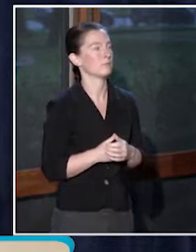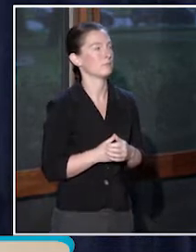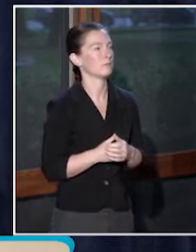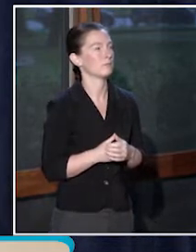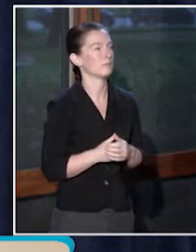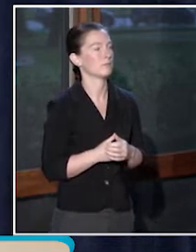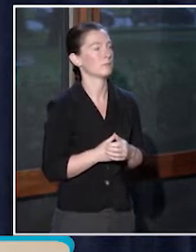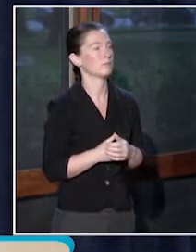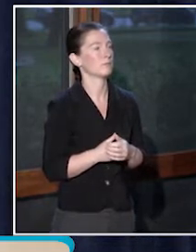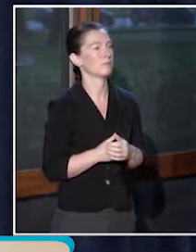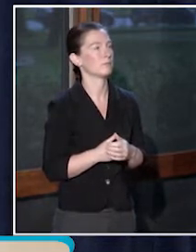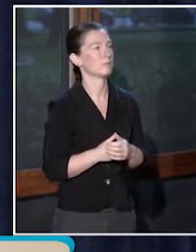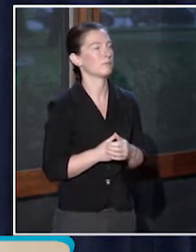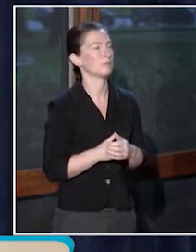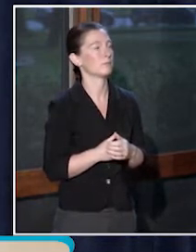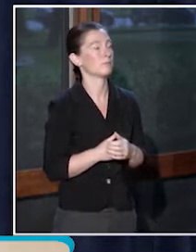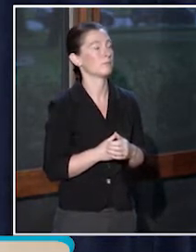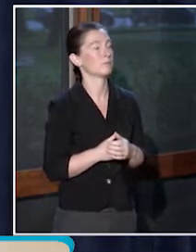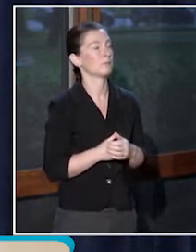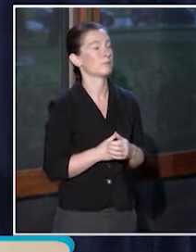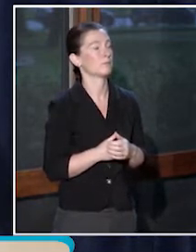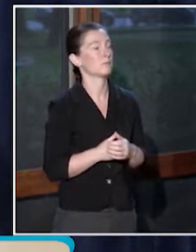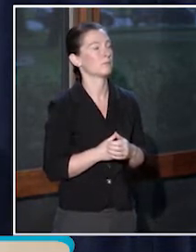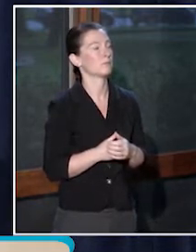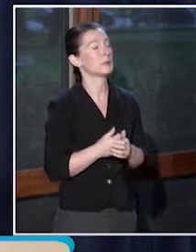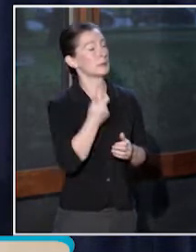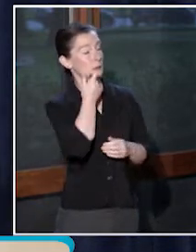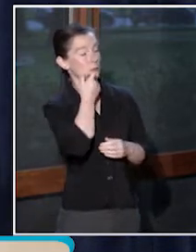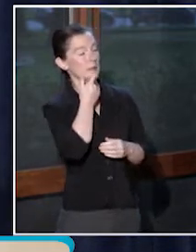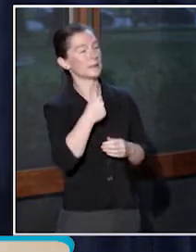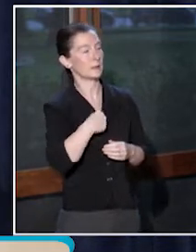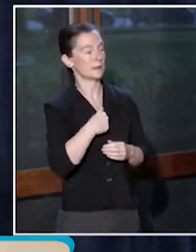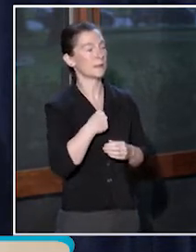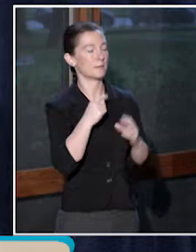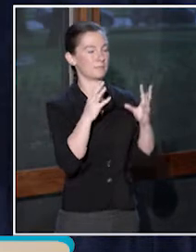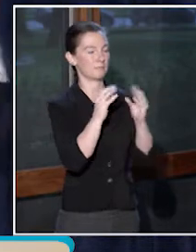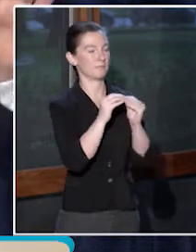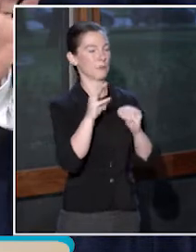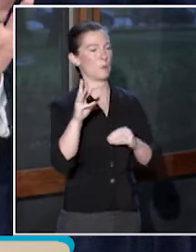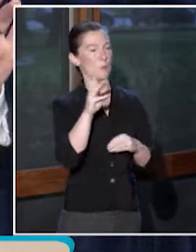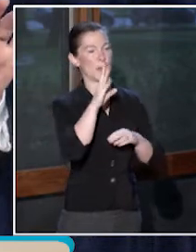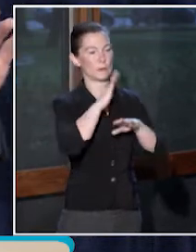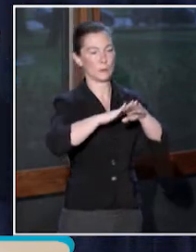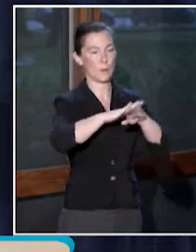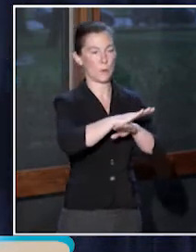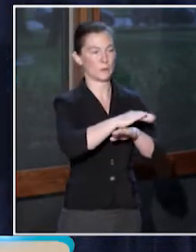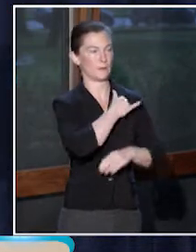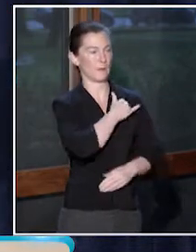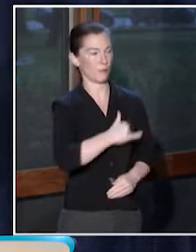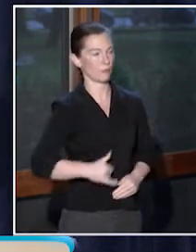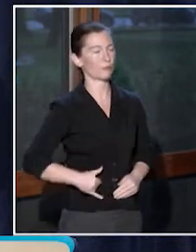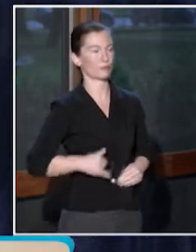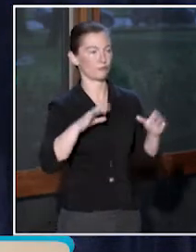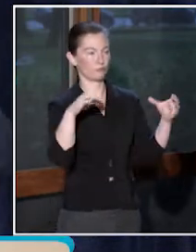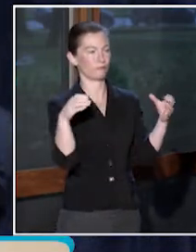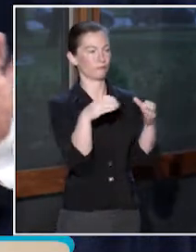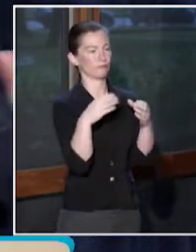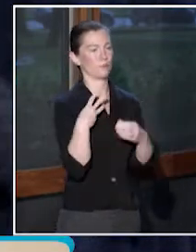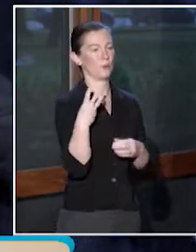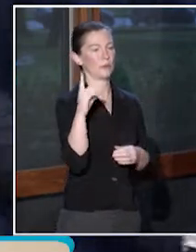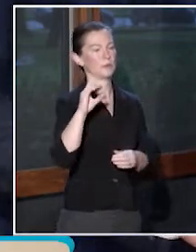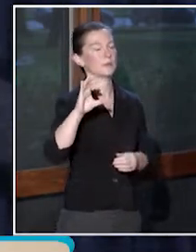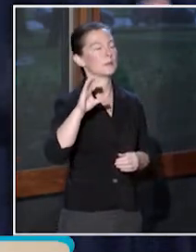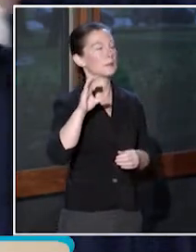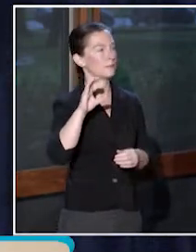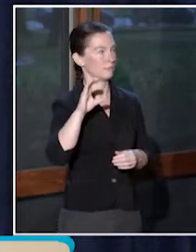recently had the opportunity to convene the West Coast mayors. We were all meeting in Washington, D.C. for the U.S. Conference